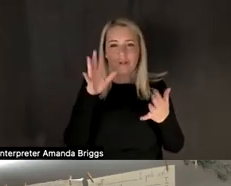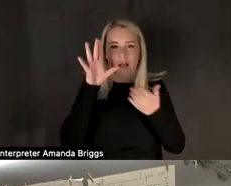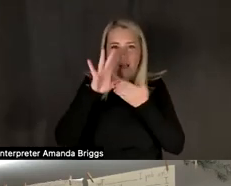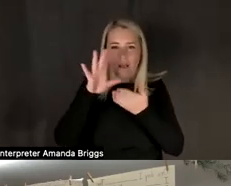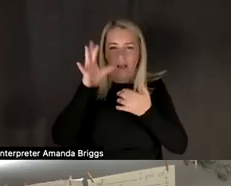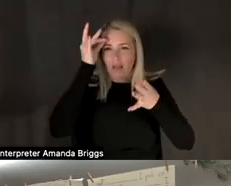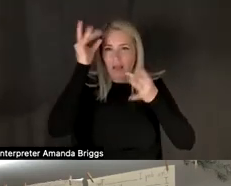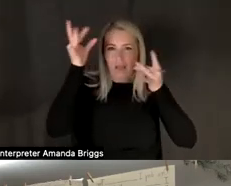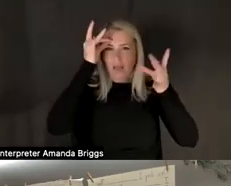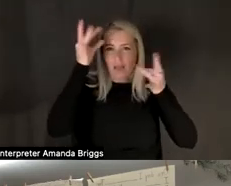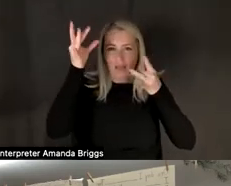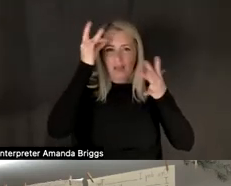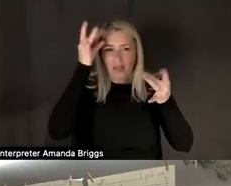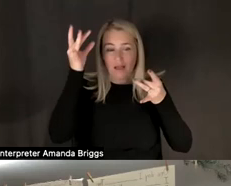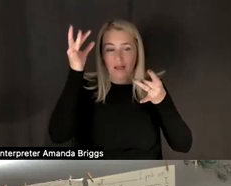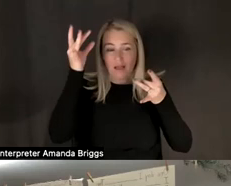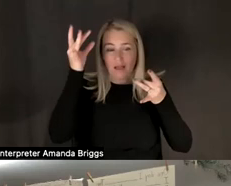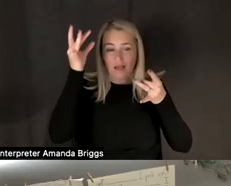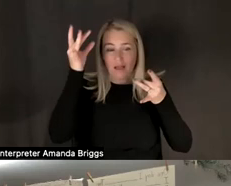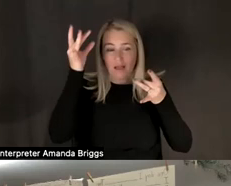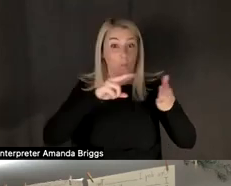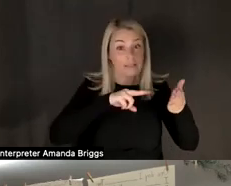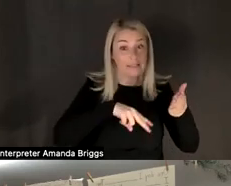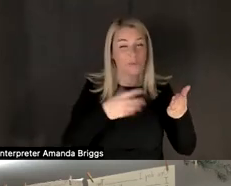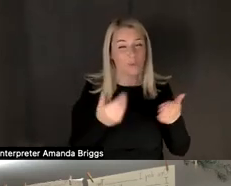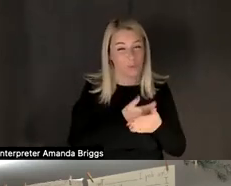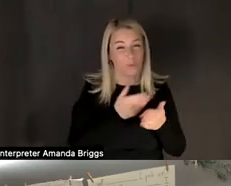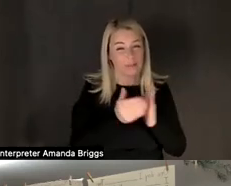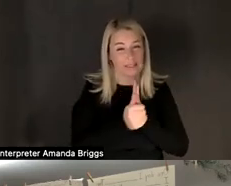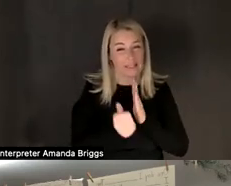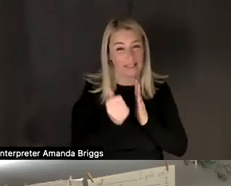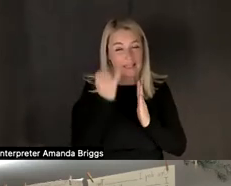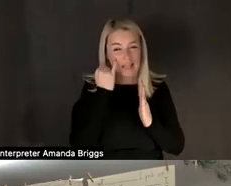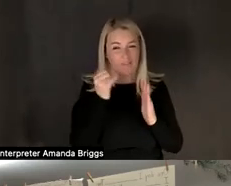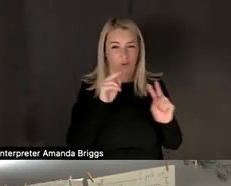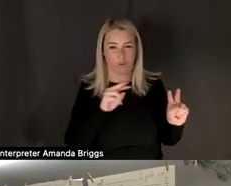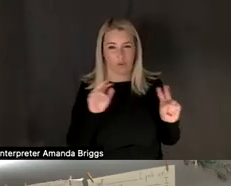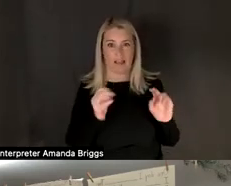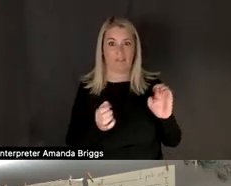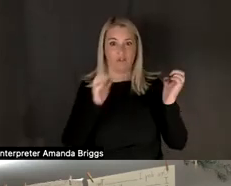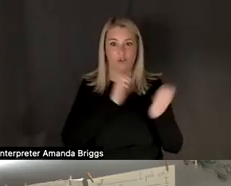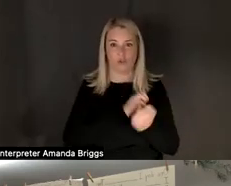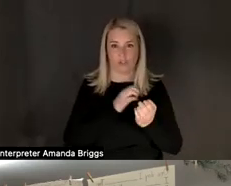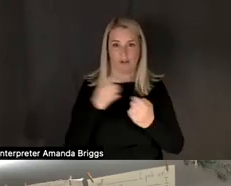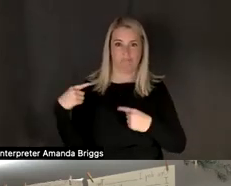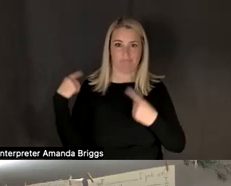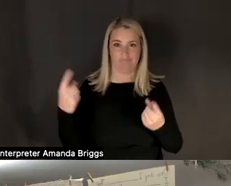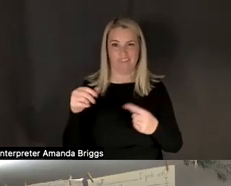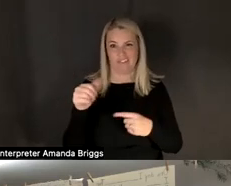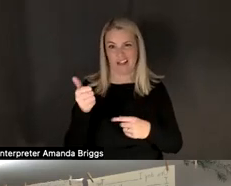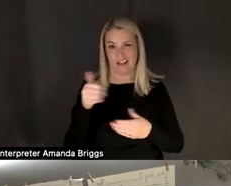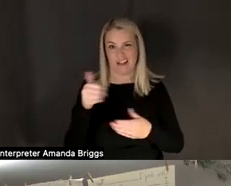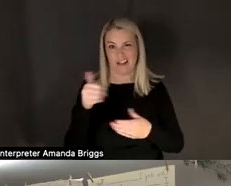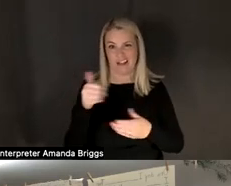new skill if you look at it in evolutionary terms. It's only about 10,000 years old. Our brains have not yet caught